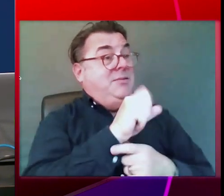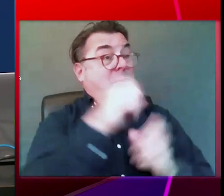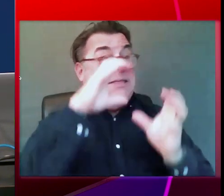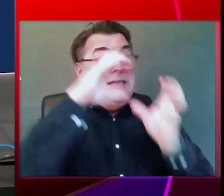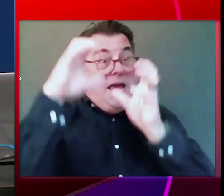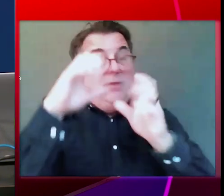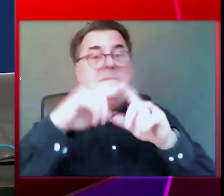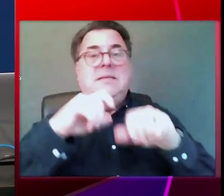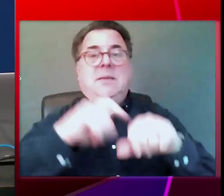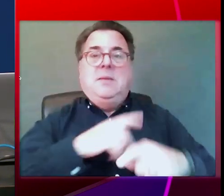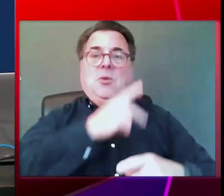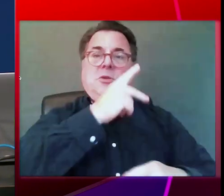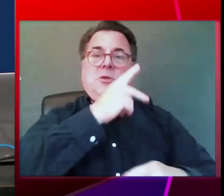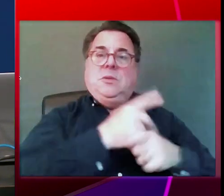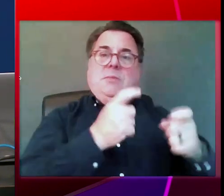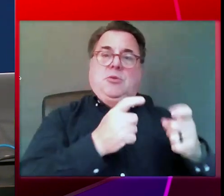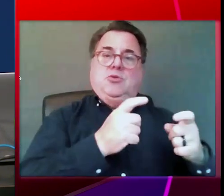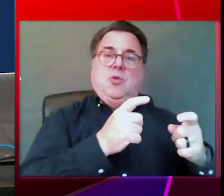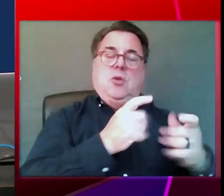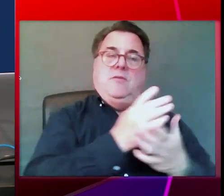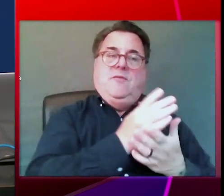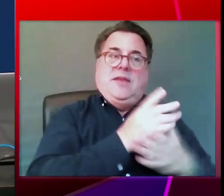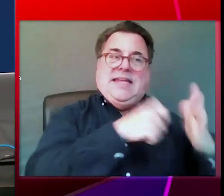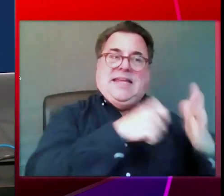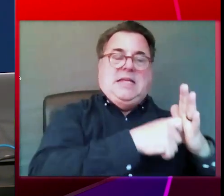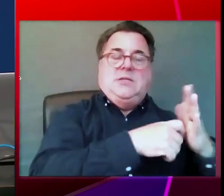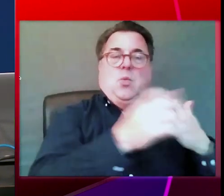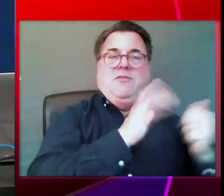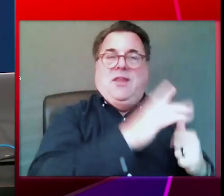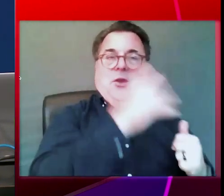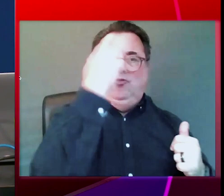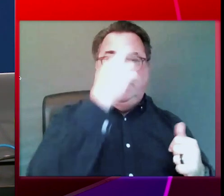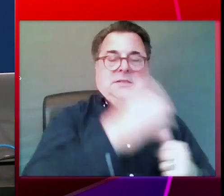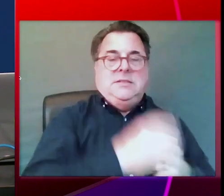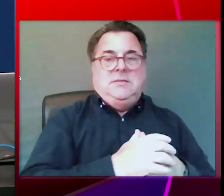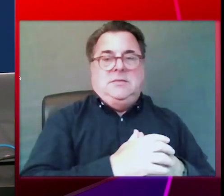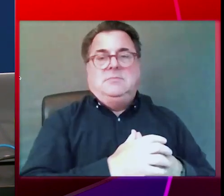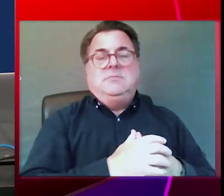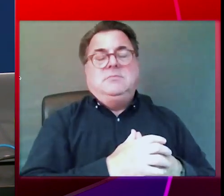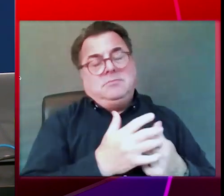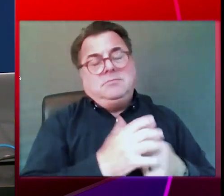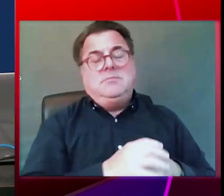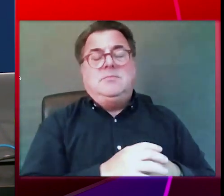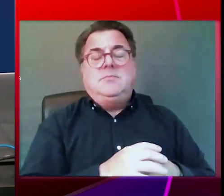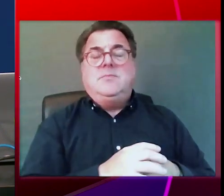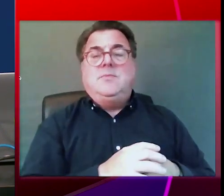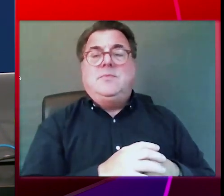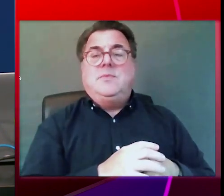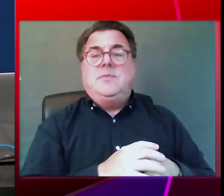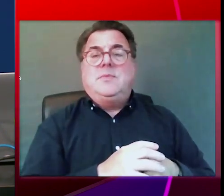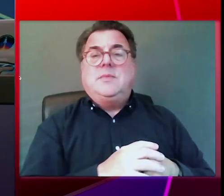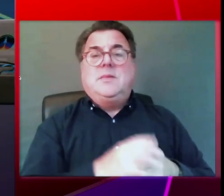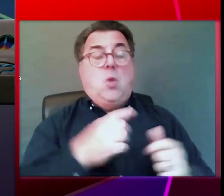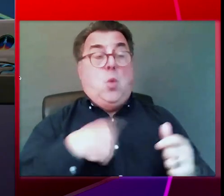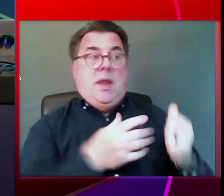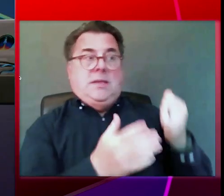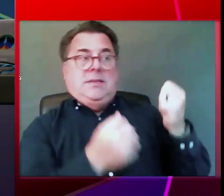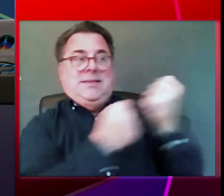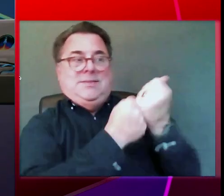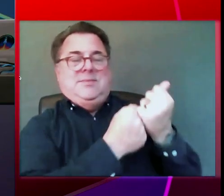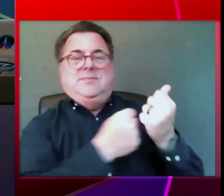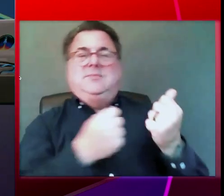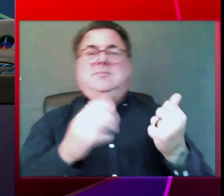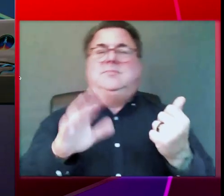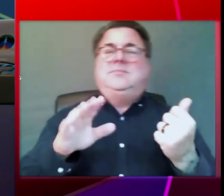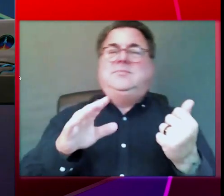want to keep the control of the keys for whatever reason pertains to them. And this is where we come in and we help them. I was going to ask, real quick, not to